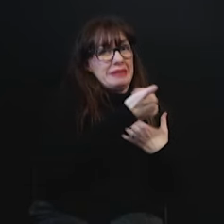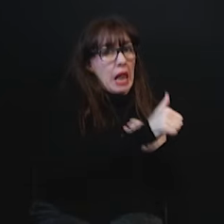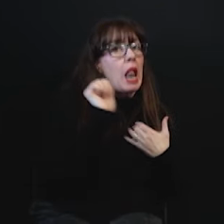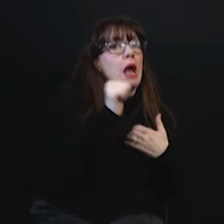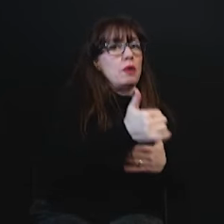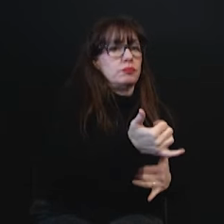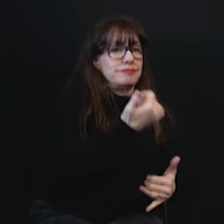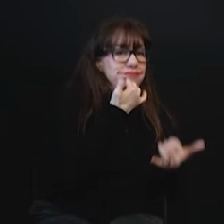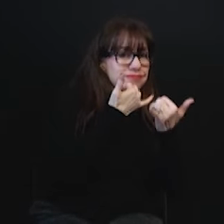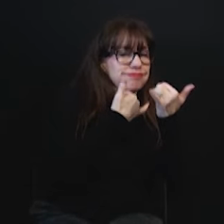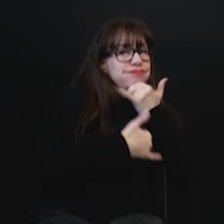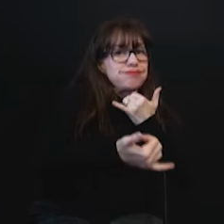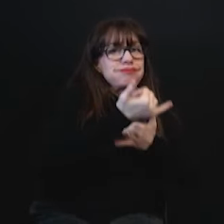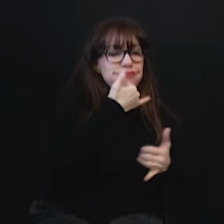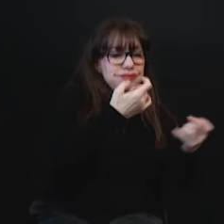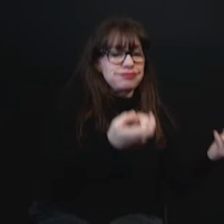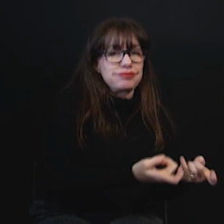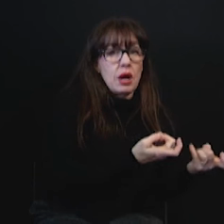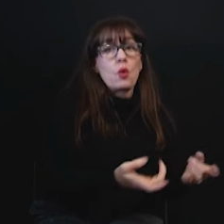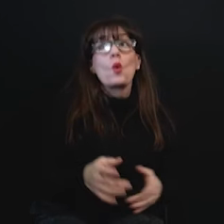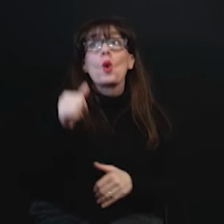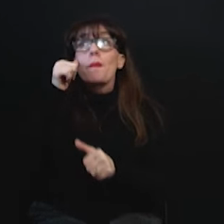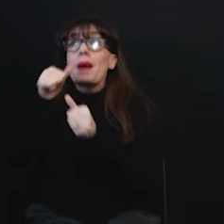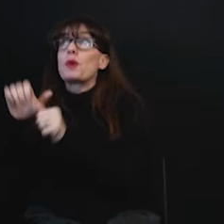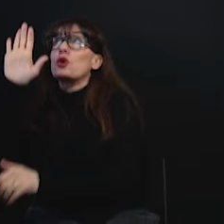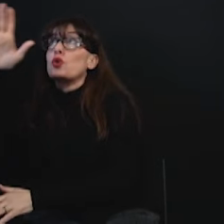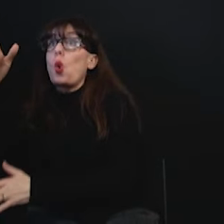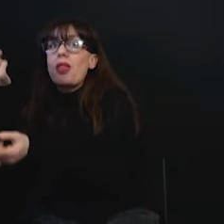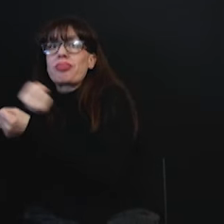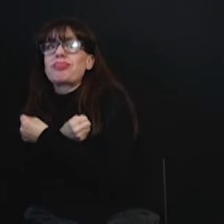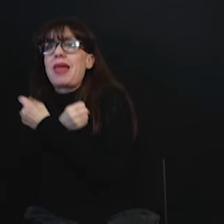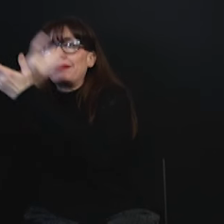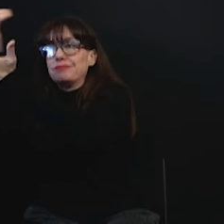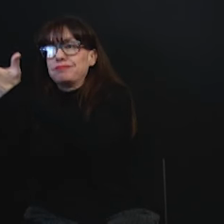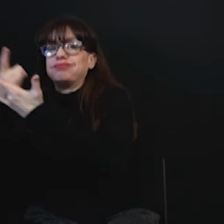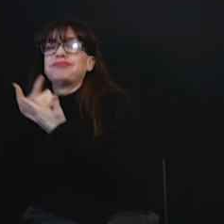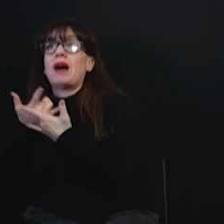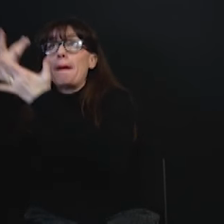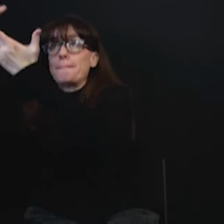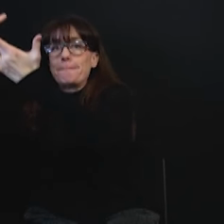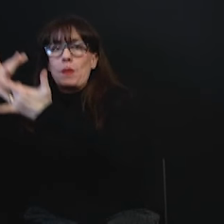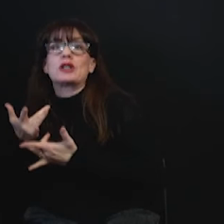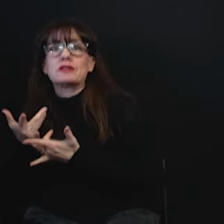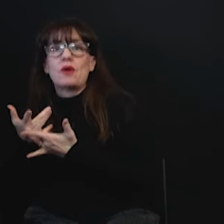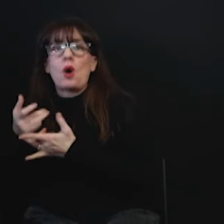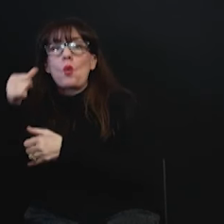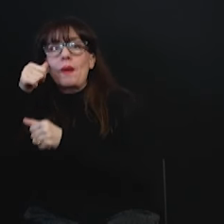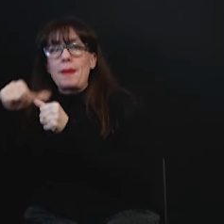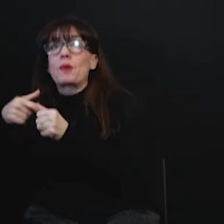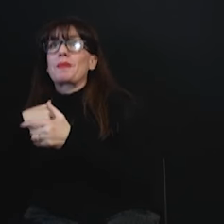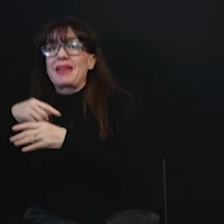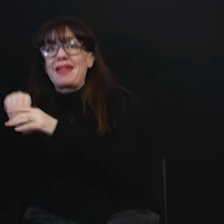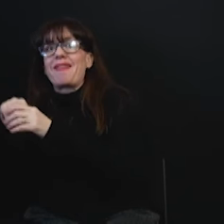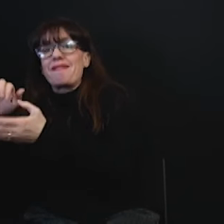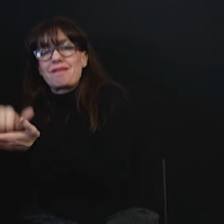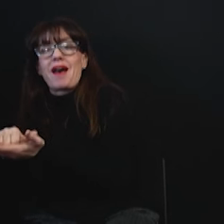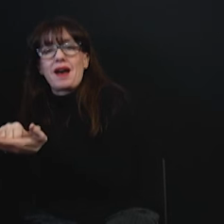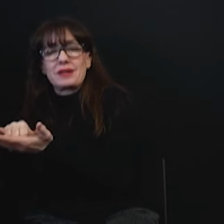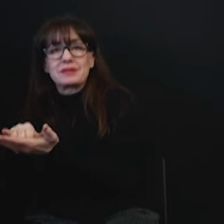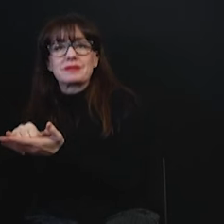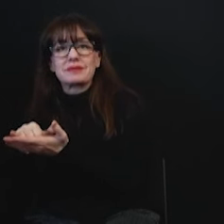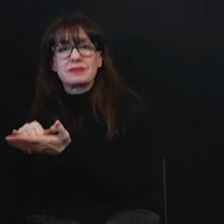youth. Remember me in the light of your unfailing love, for you are merciful, O God. David calls